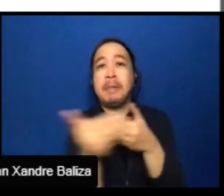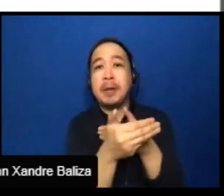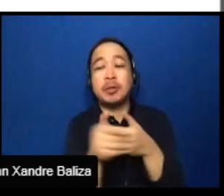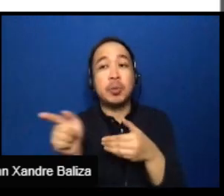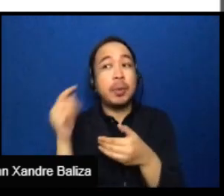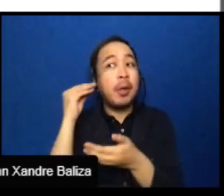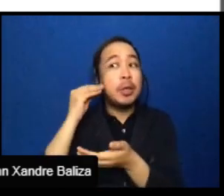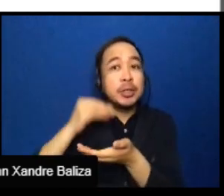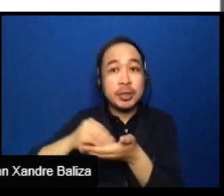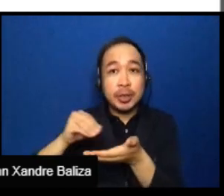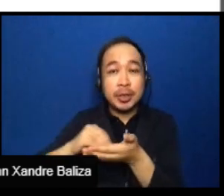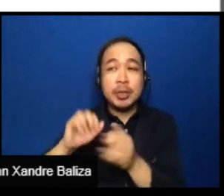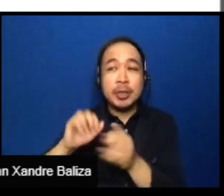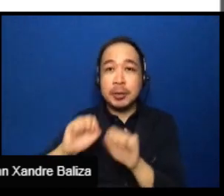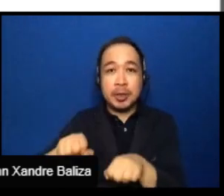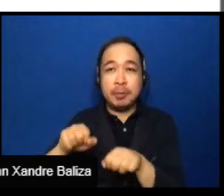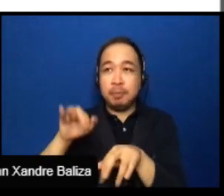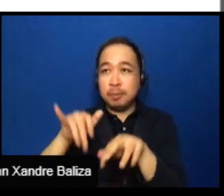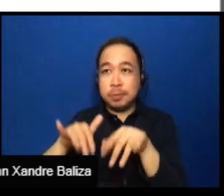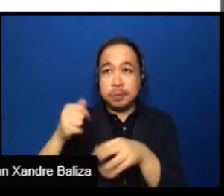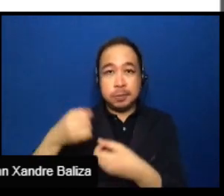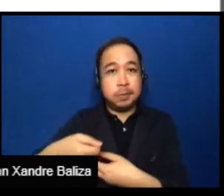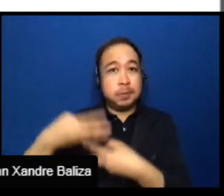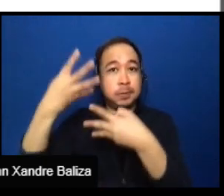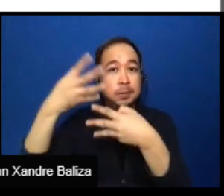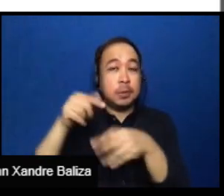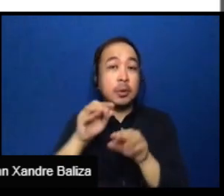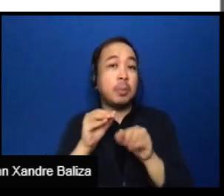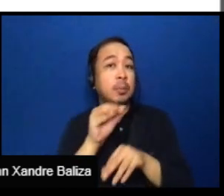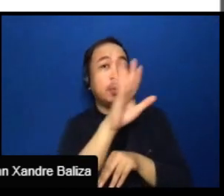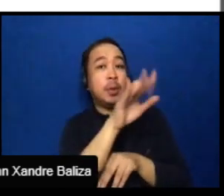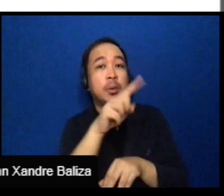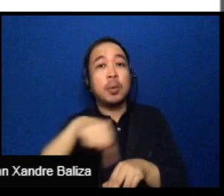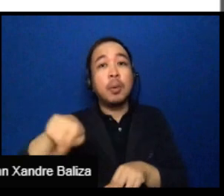screen for consideration by all delegations.